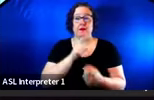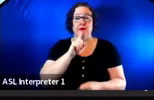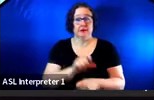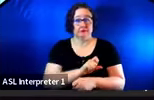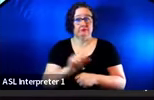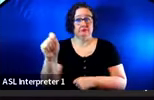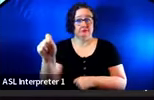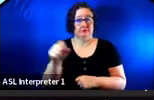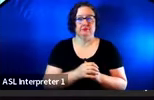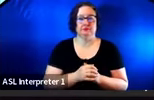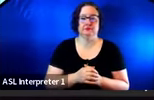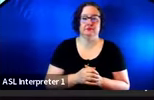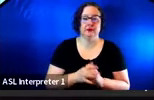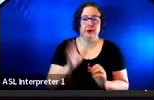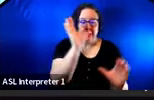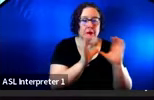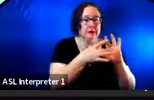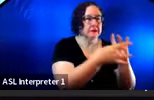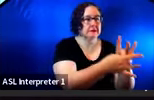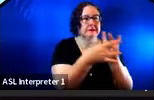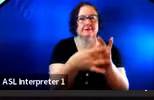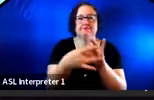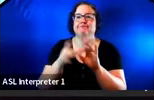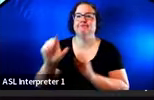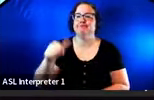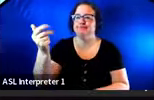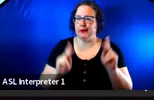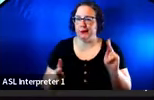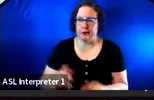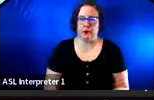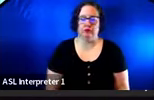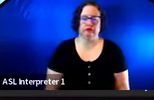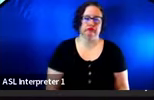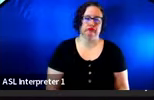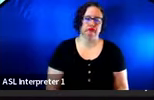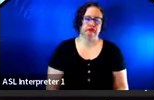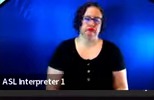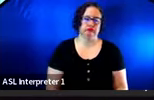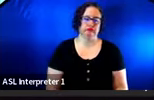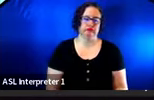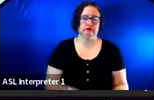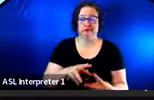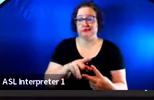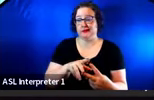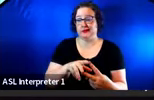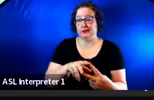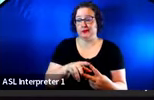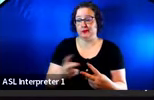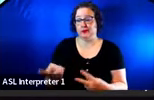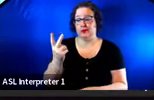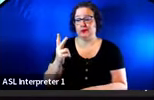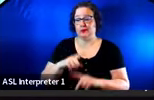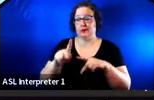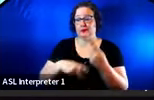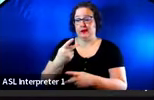say, we're looking to connect with other people. Largely, this is done either by two different types of